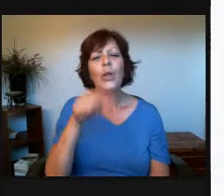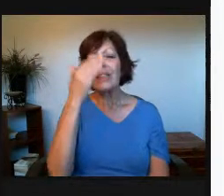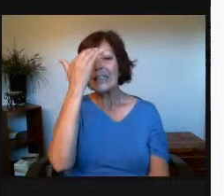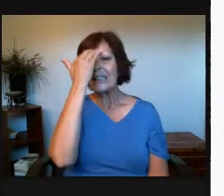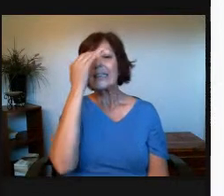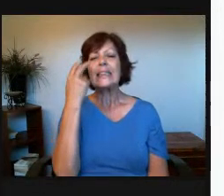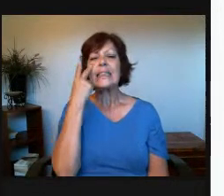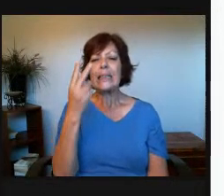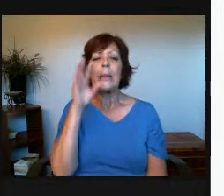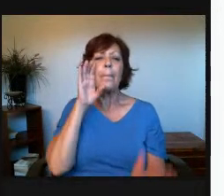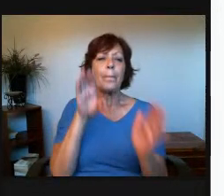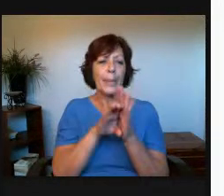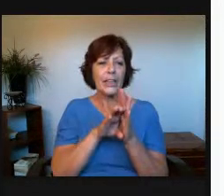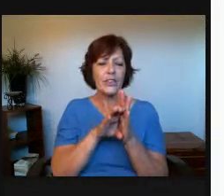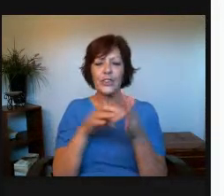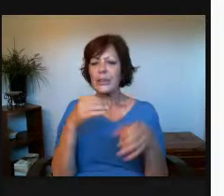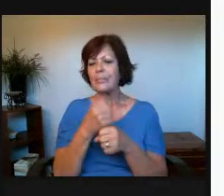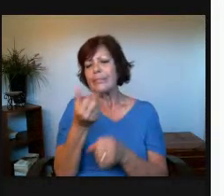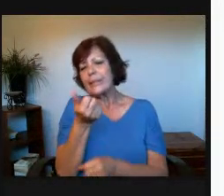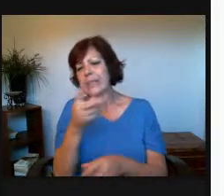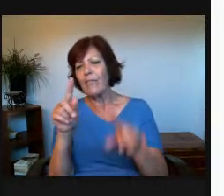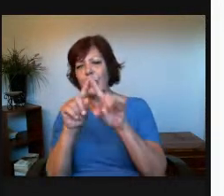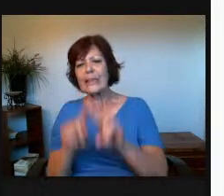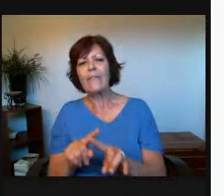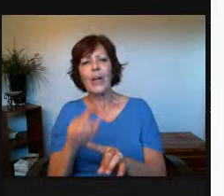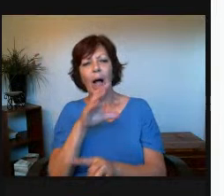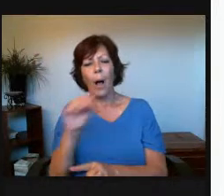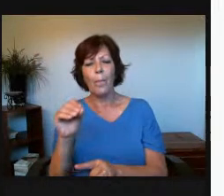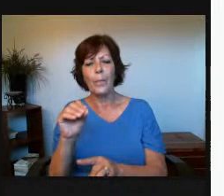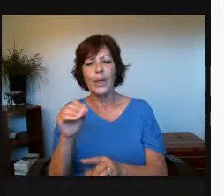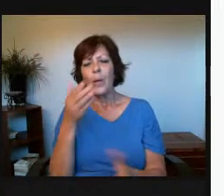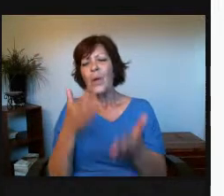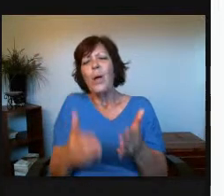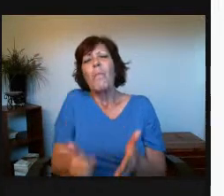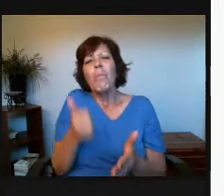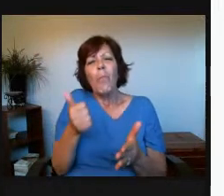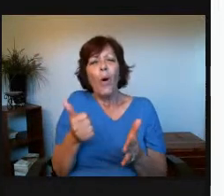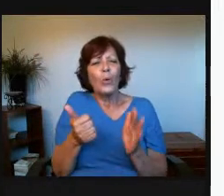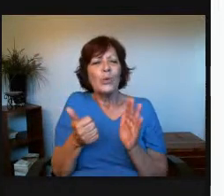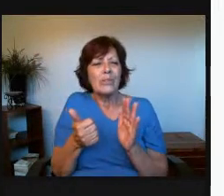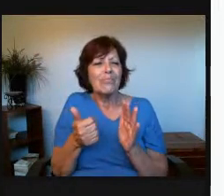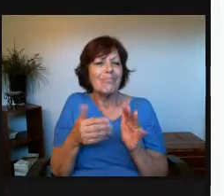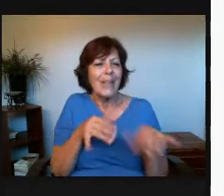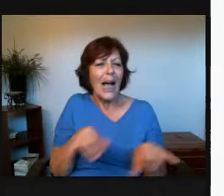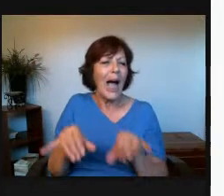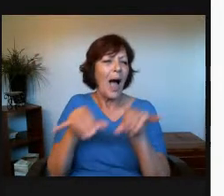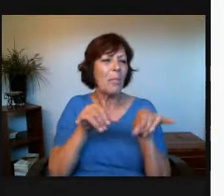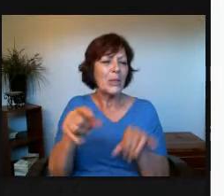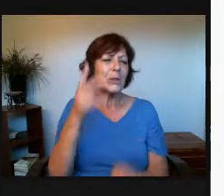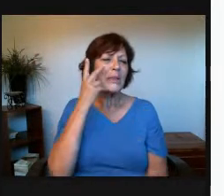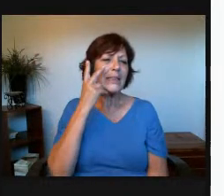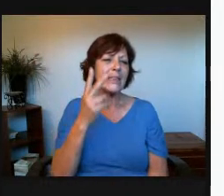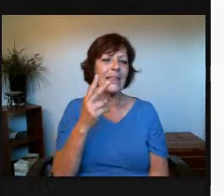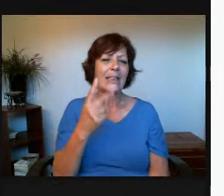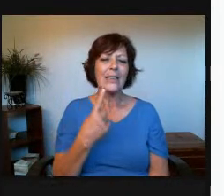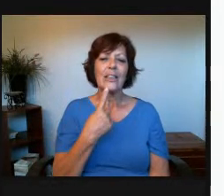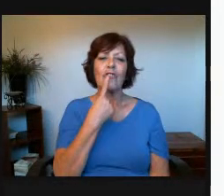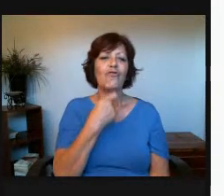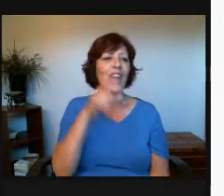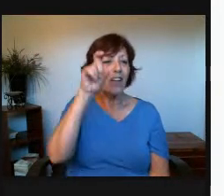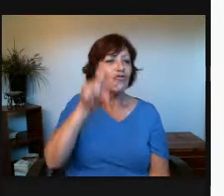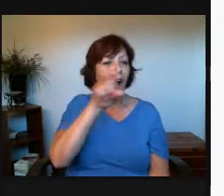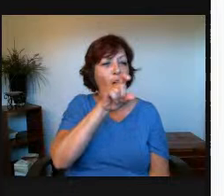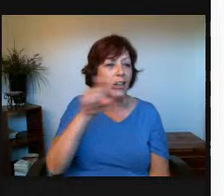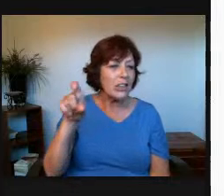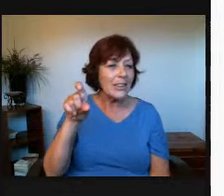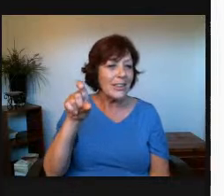pictures of them. They're made by several companies, but probably the most frequently one seen is the one by the Red Cross.